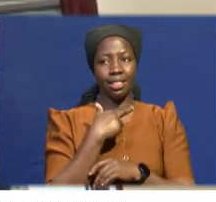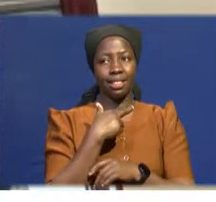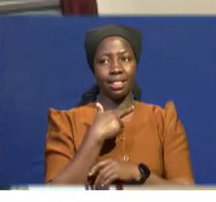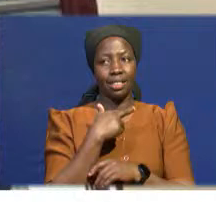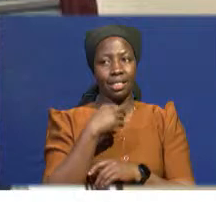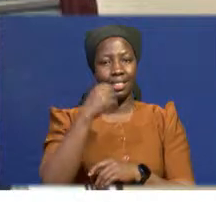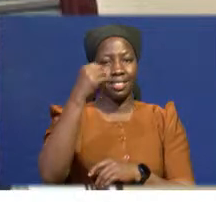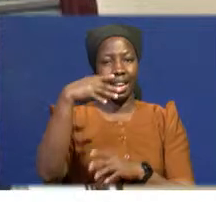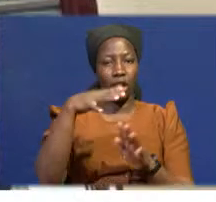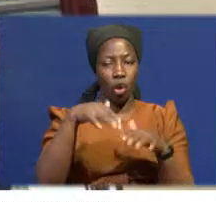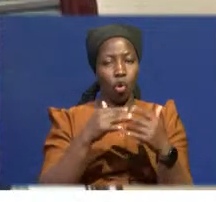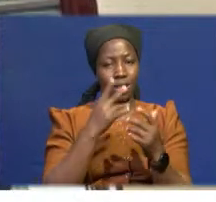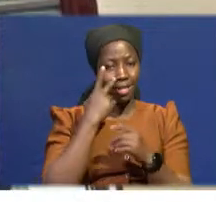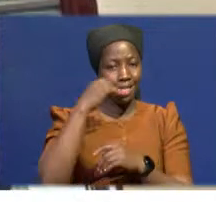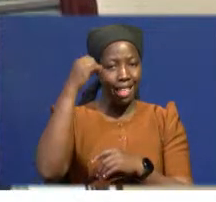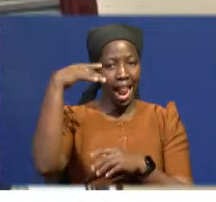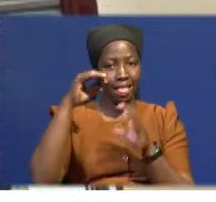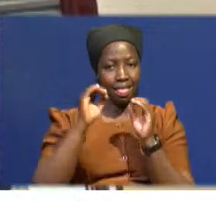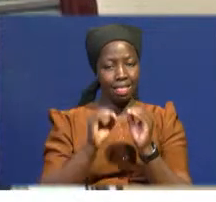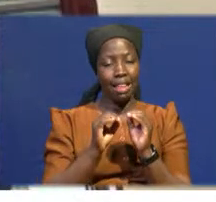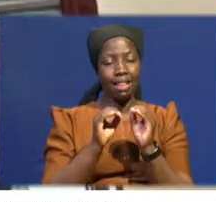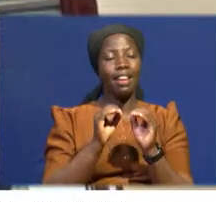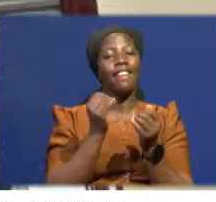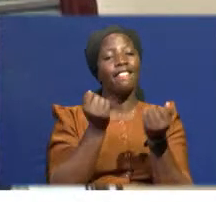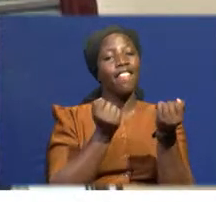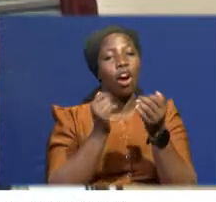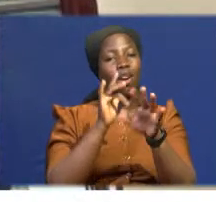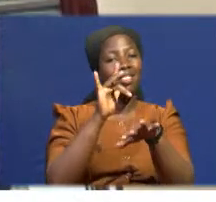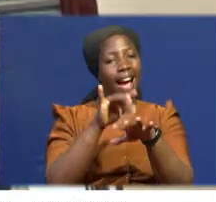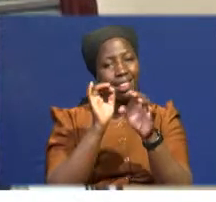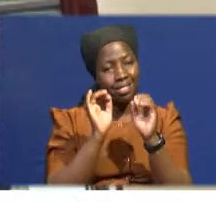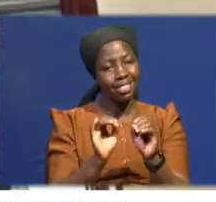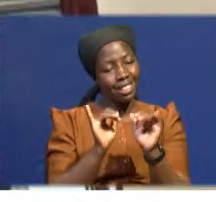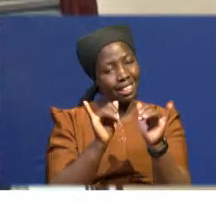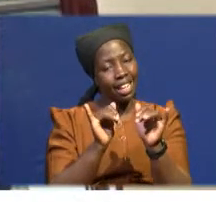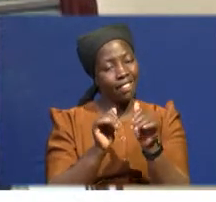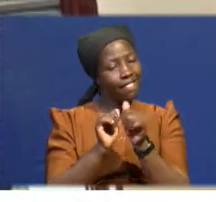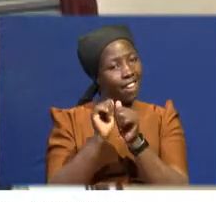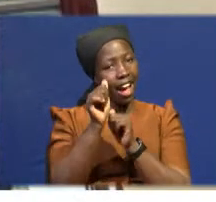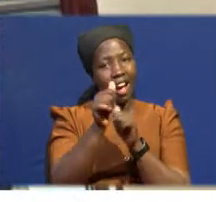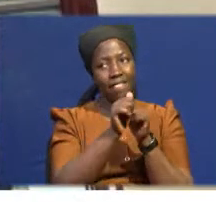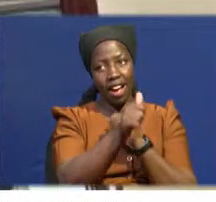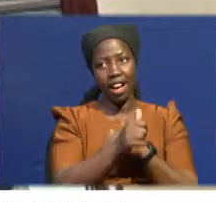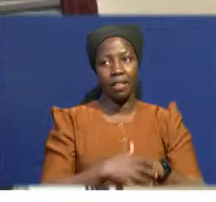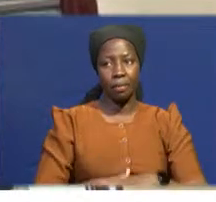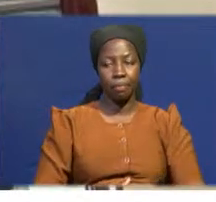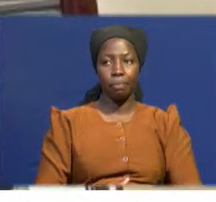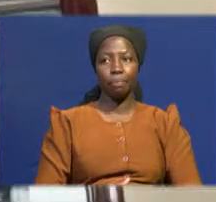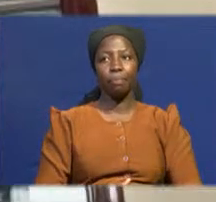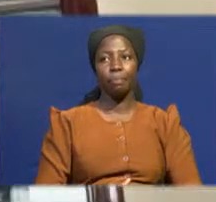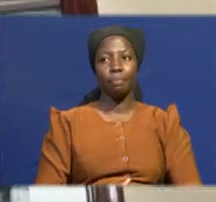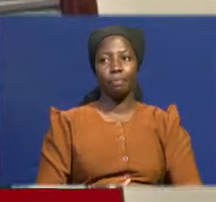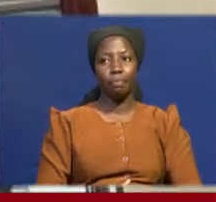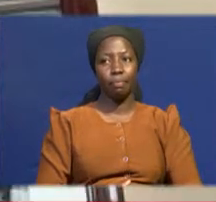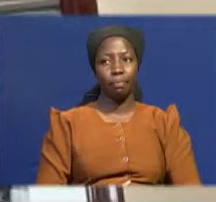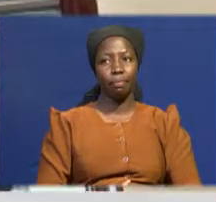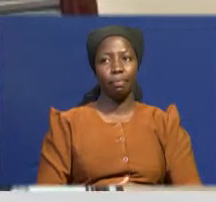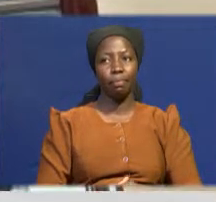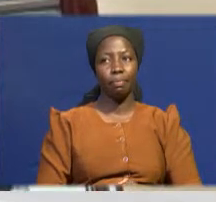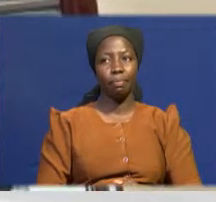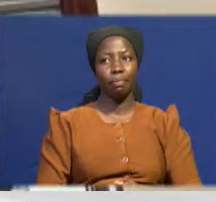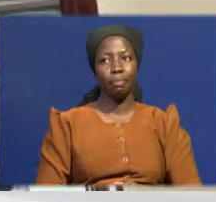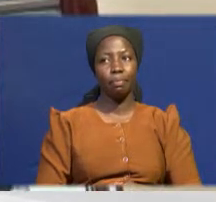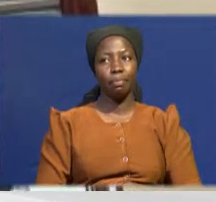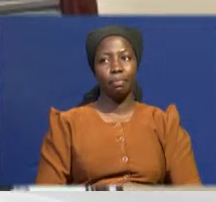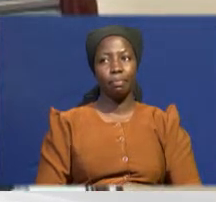please do not touch the car, stay away, and there's a marshal who will be there who will instruct you what to do, what not